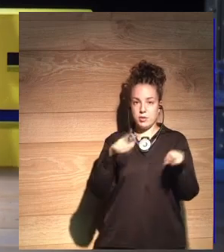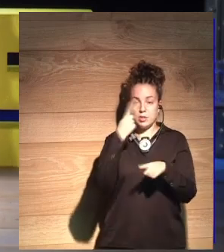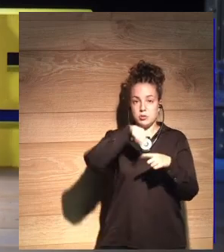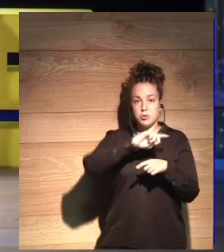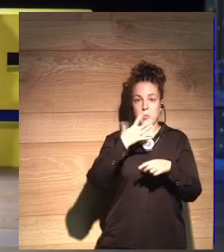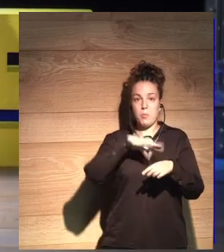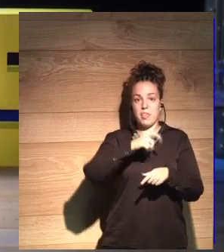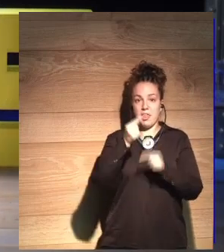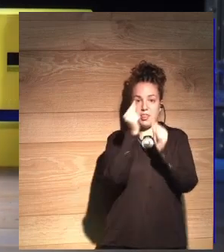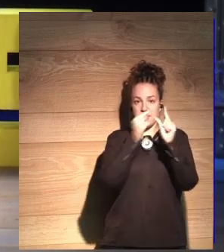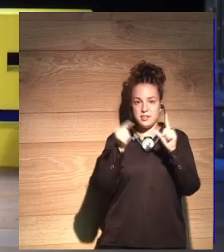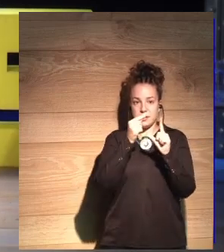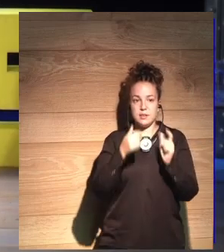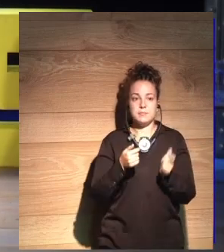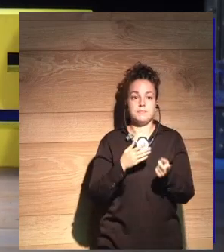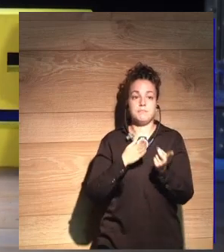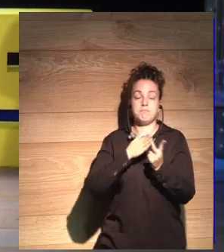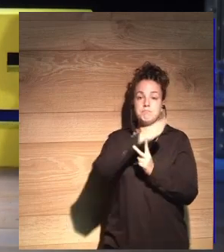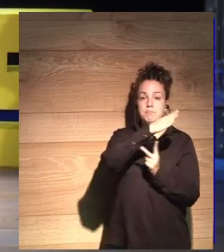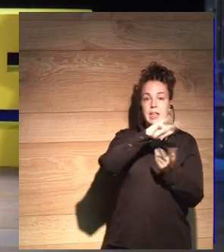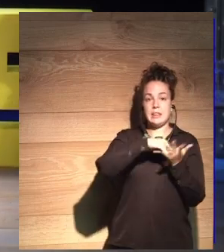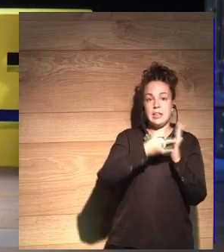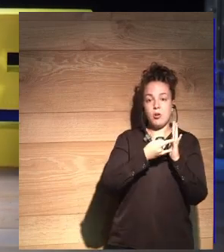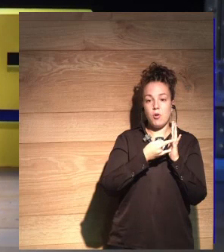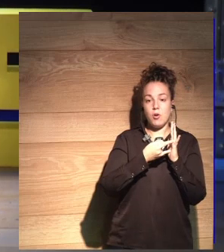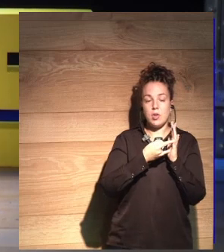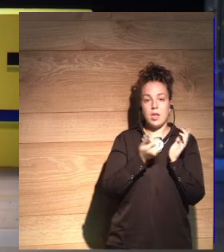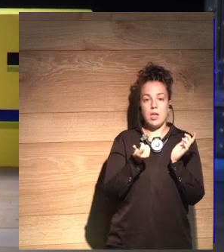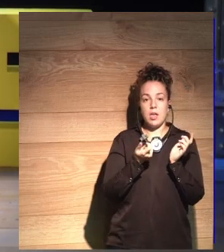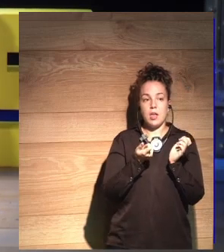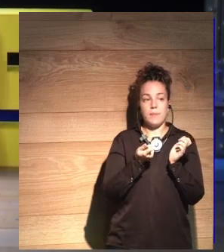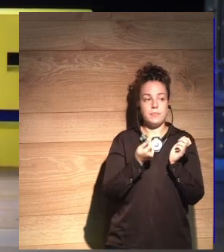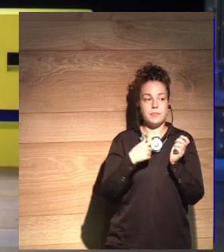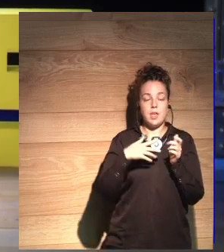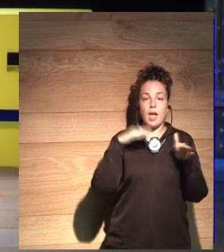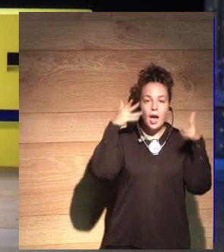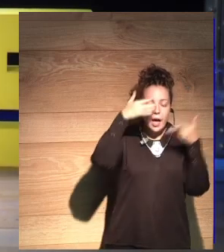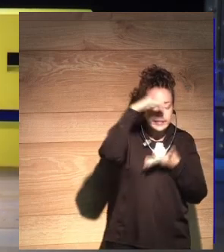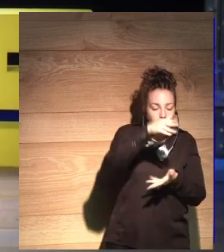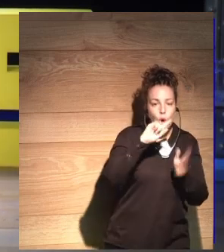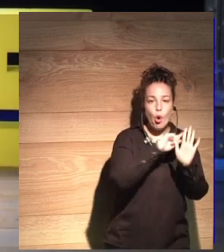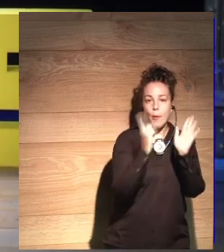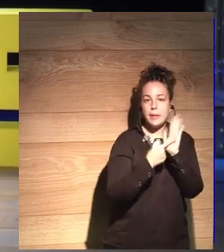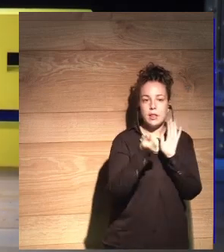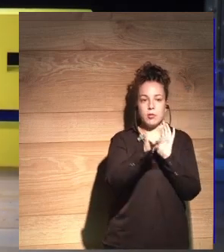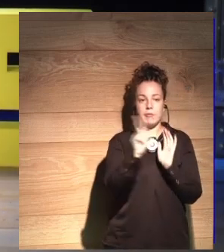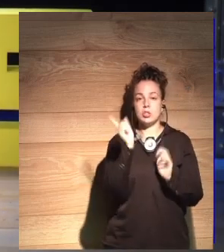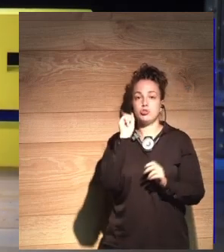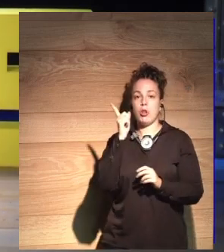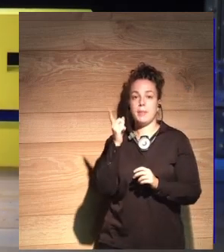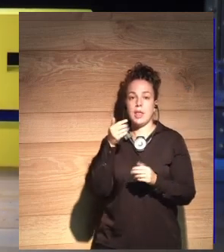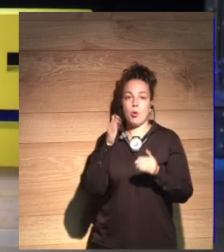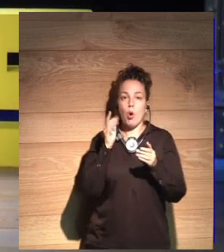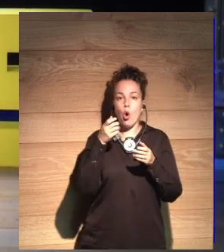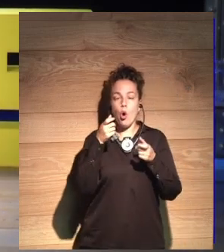First, technology shouldn't be requiring all of your attention. Only some of it, and only when necessary. A light